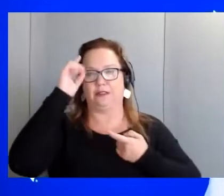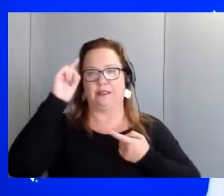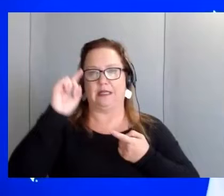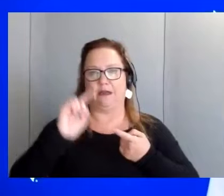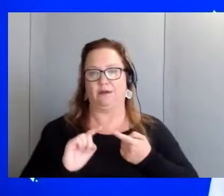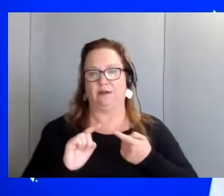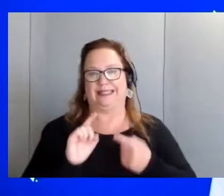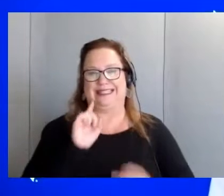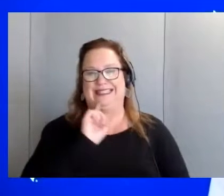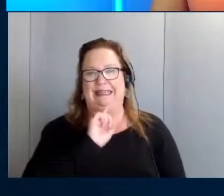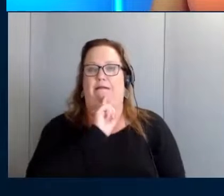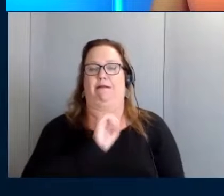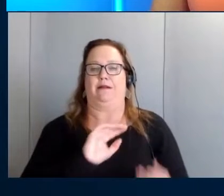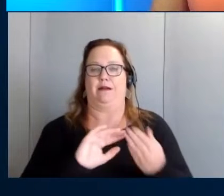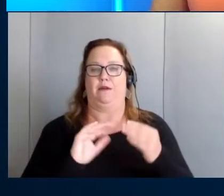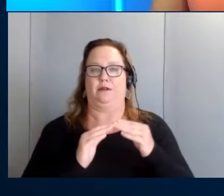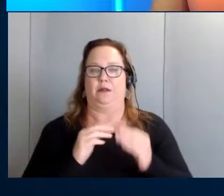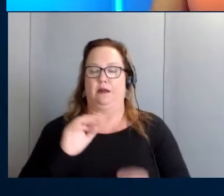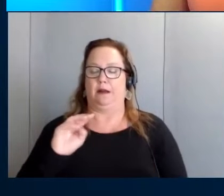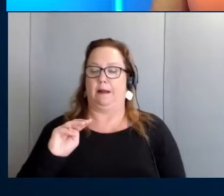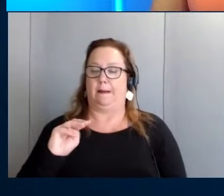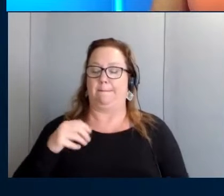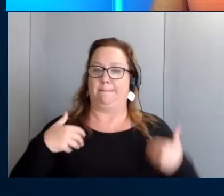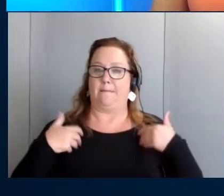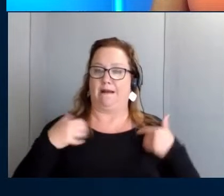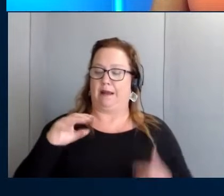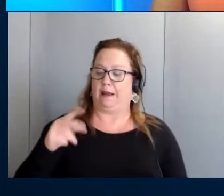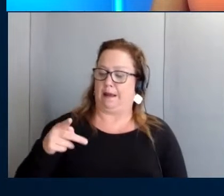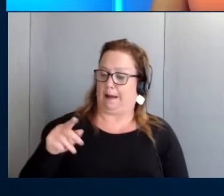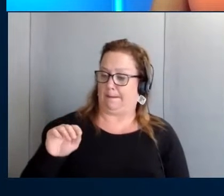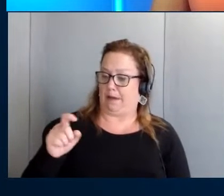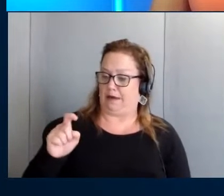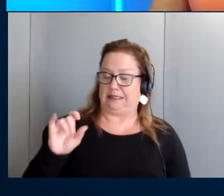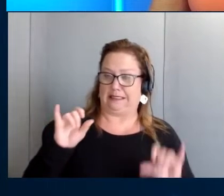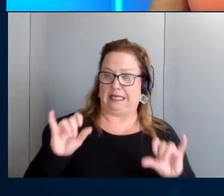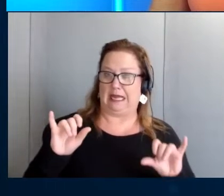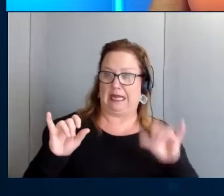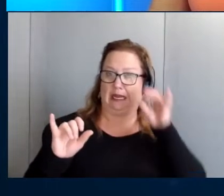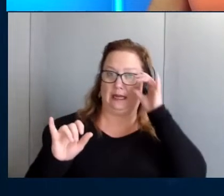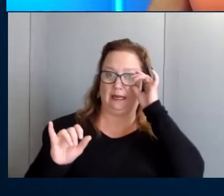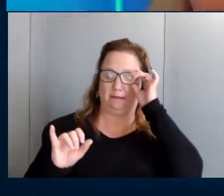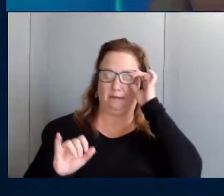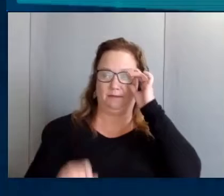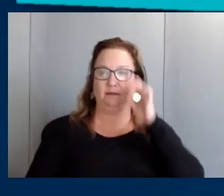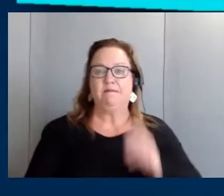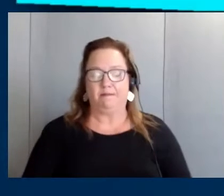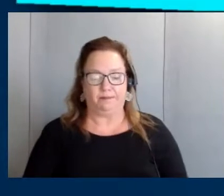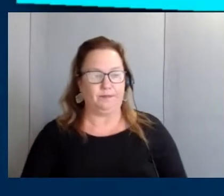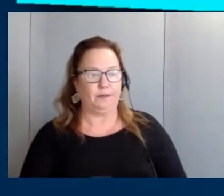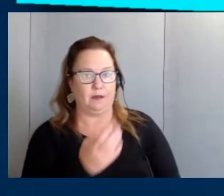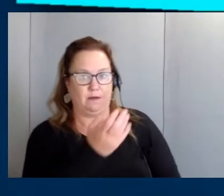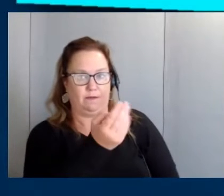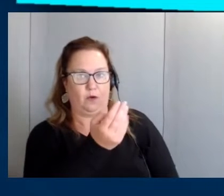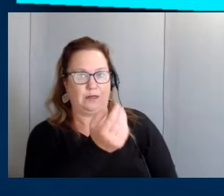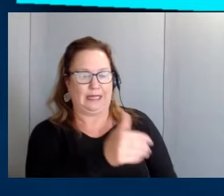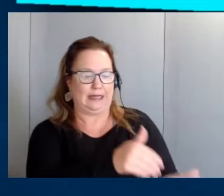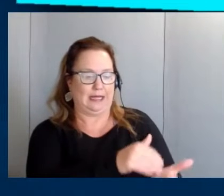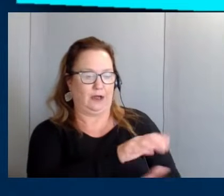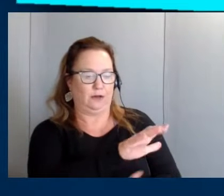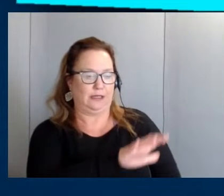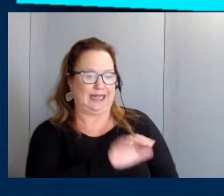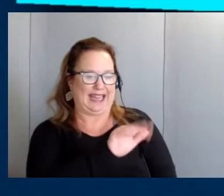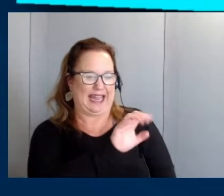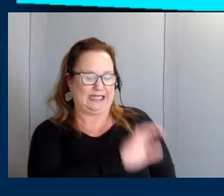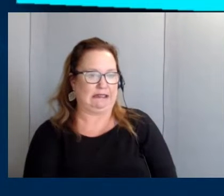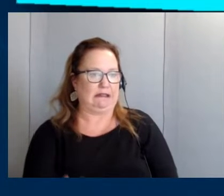soon. Monkeypox, are those numbers still holding steady? What can you tell us? Yeah, still about 14,000 cases in the United